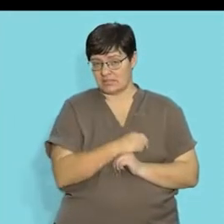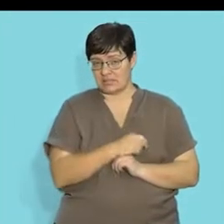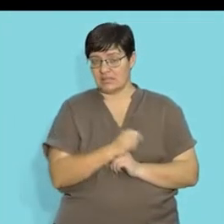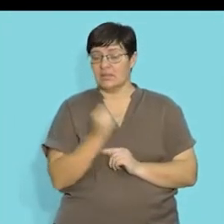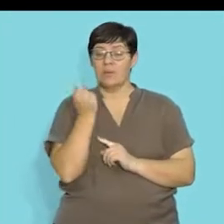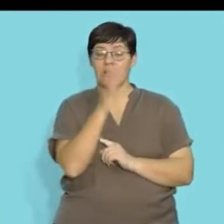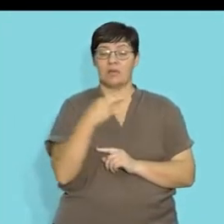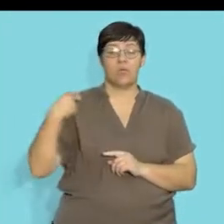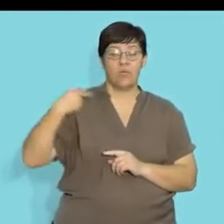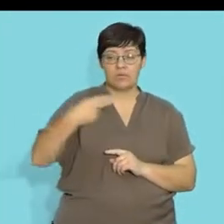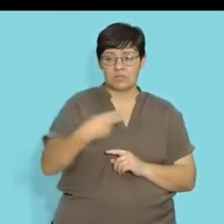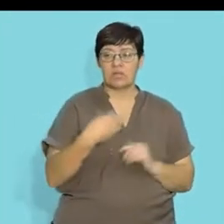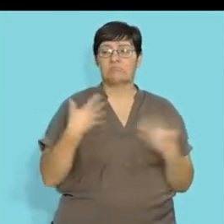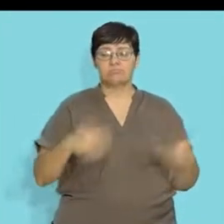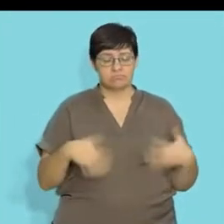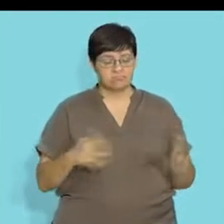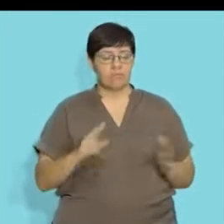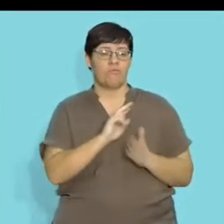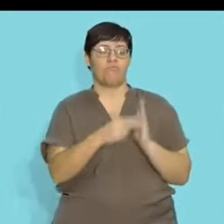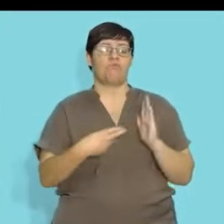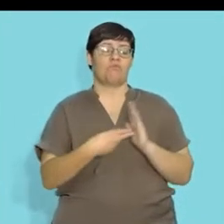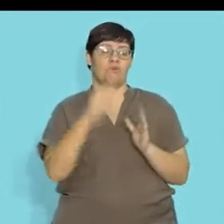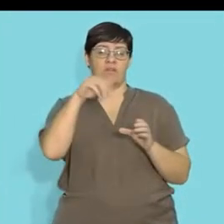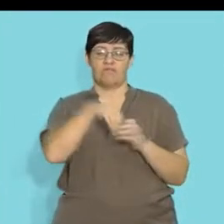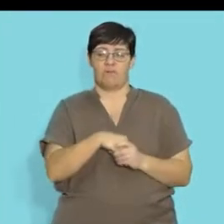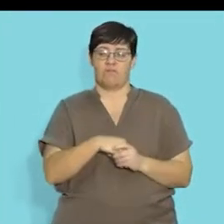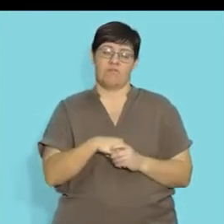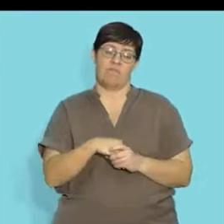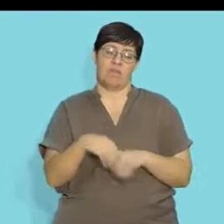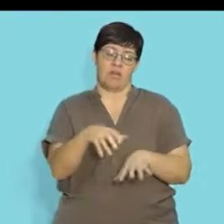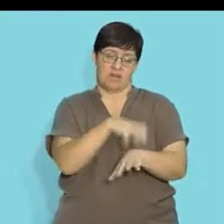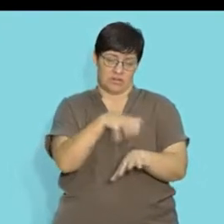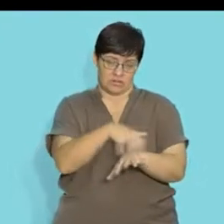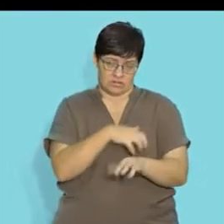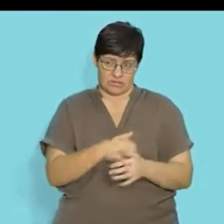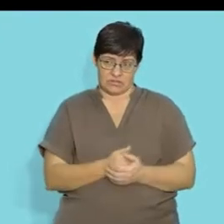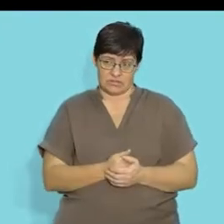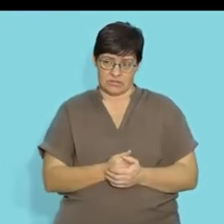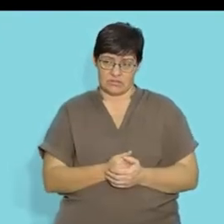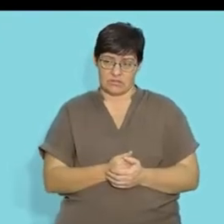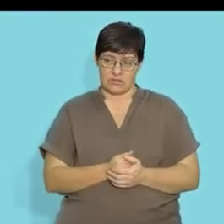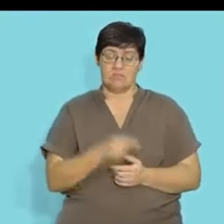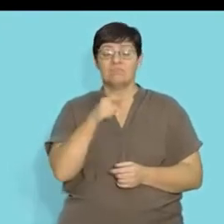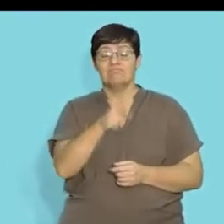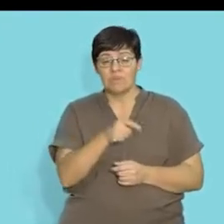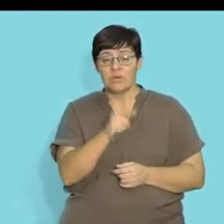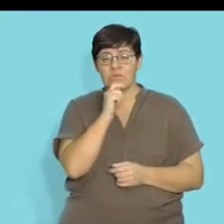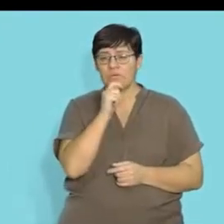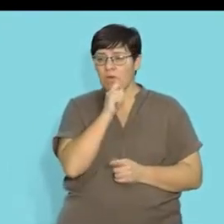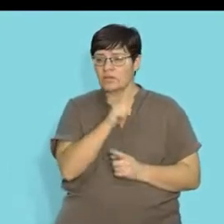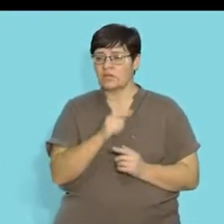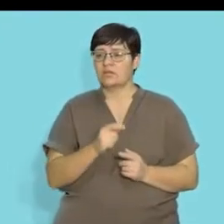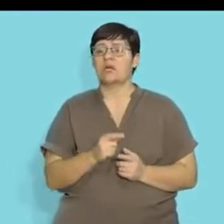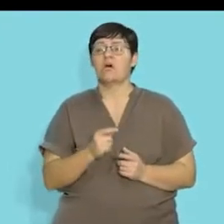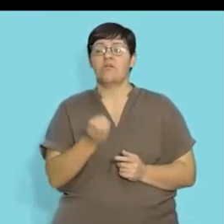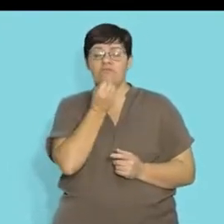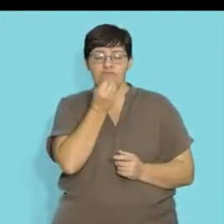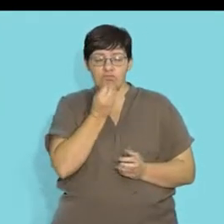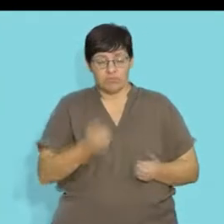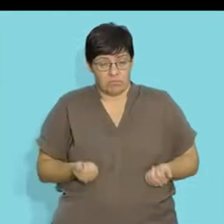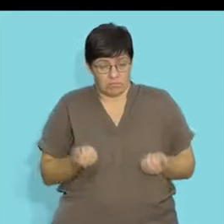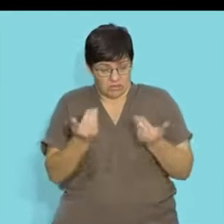understand that plant hormones have played an extensive role in agriculture. They're used extensively in the production